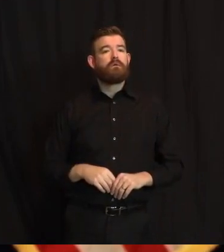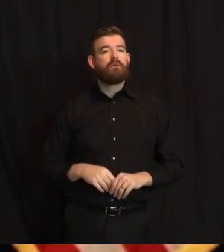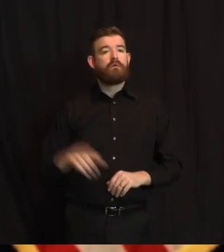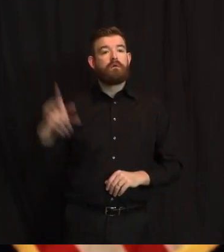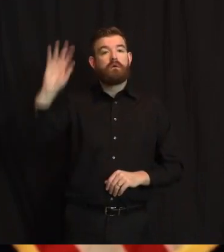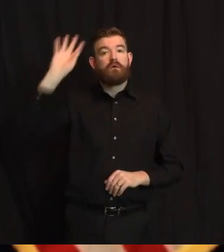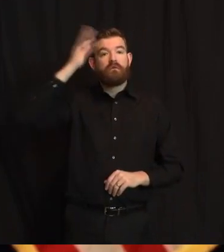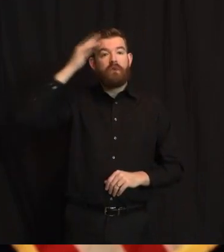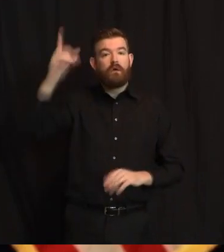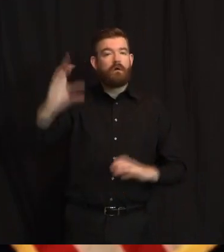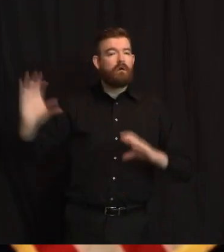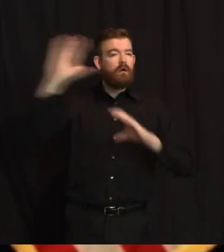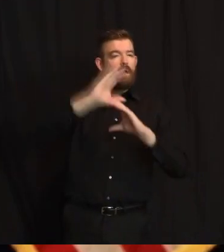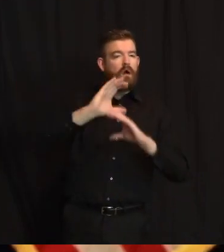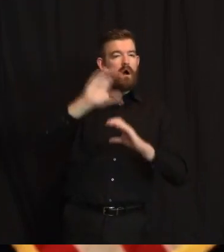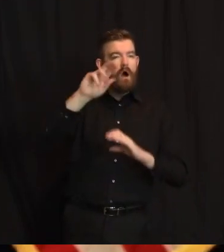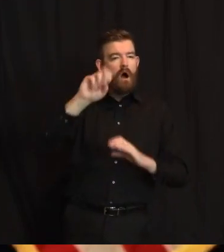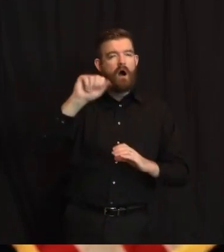Act. Judy,